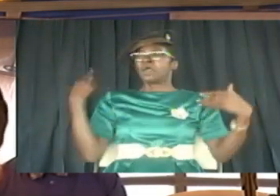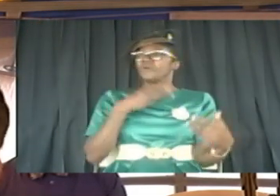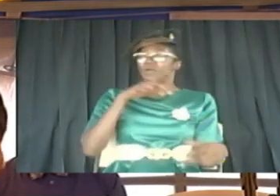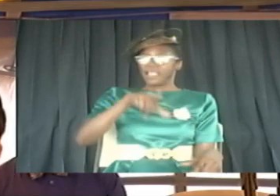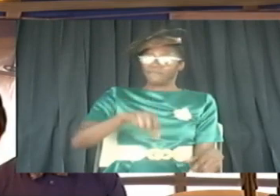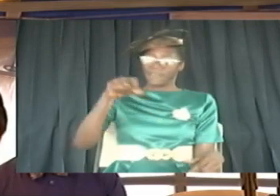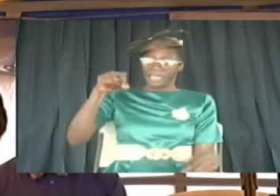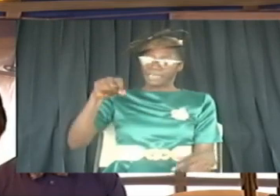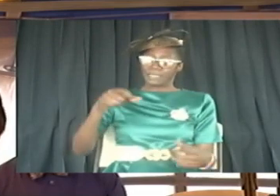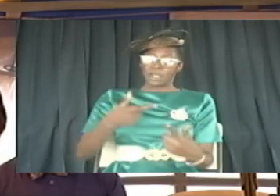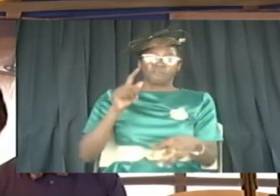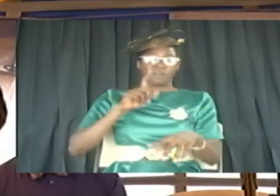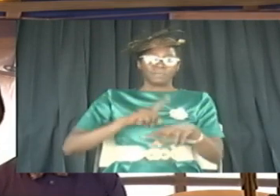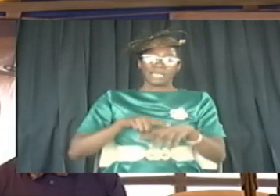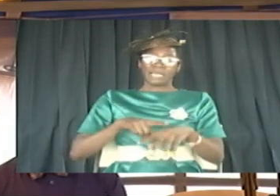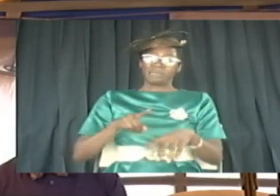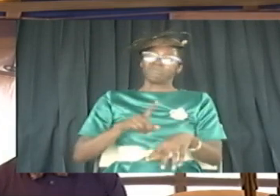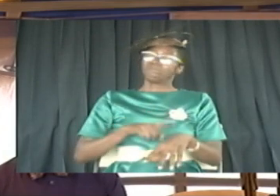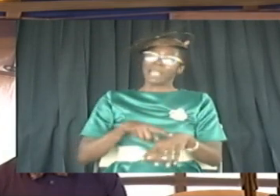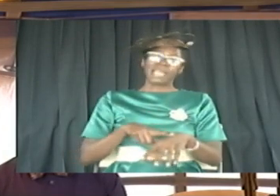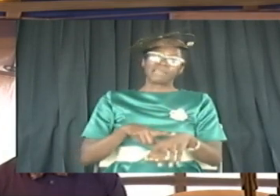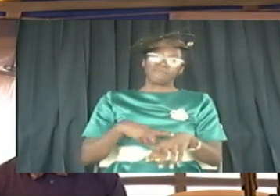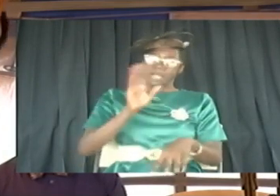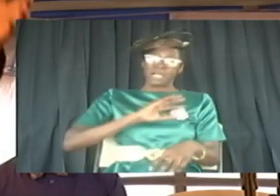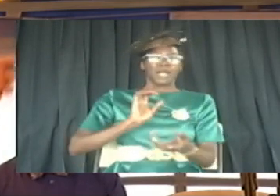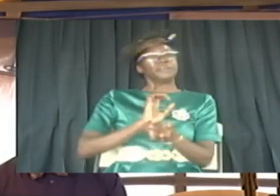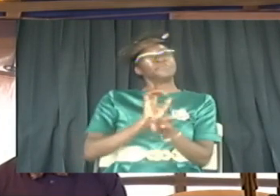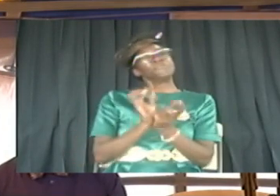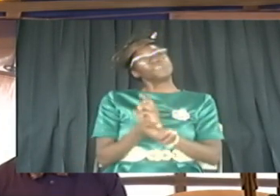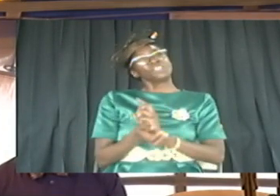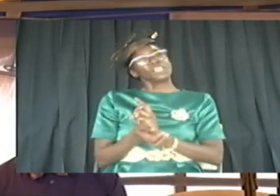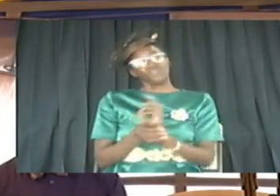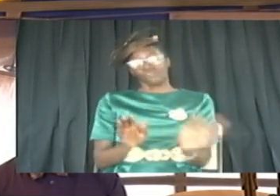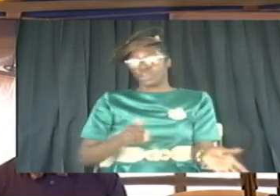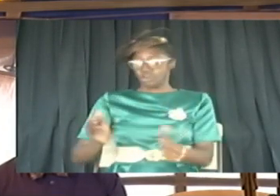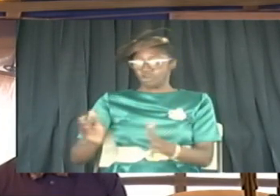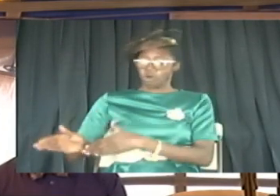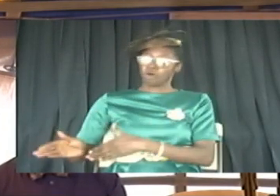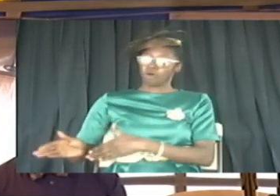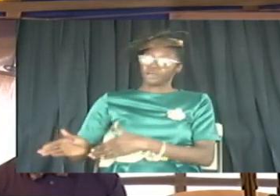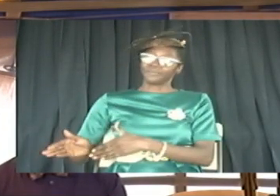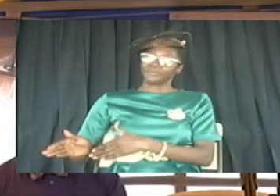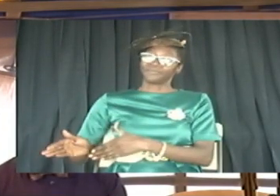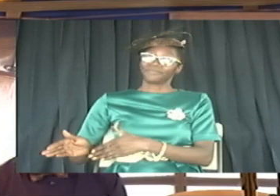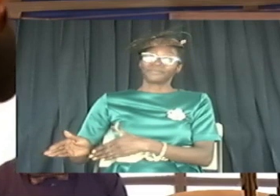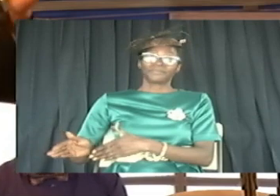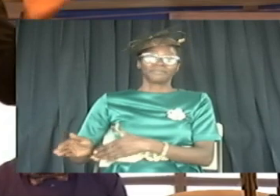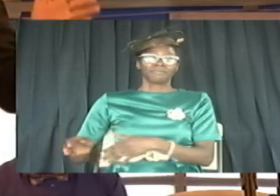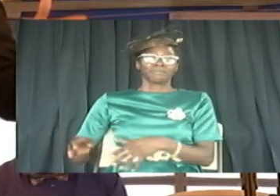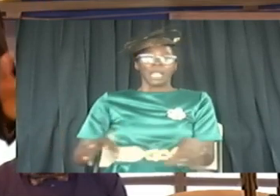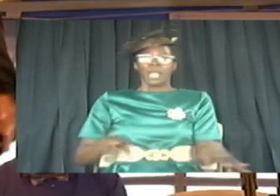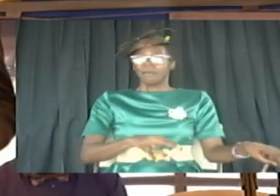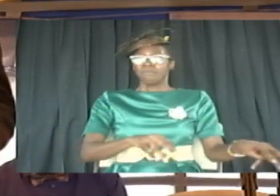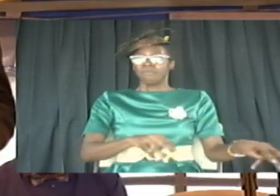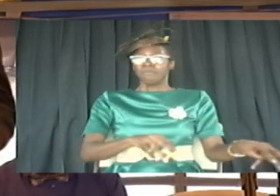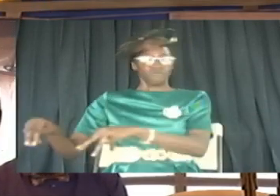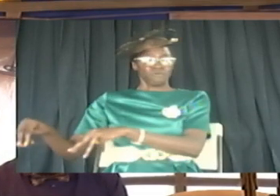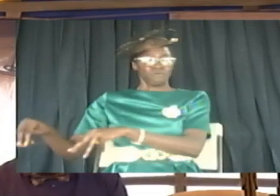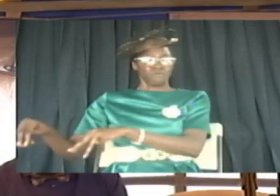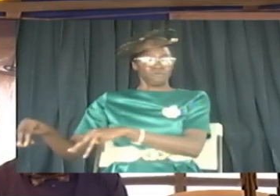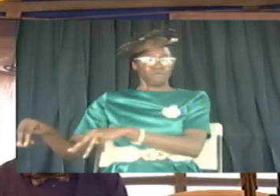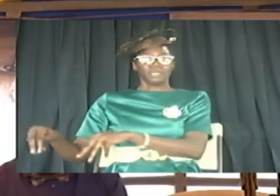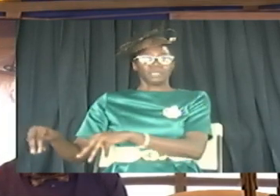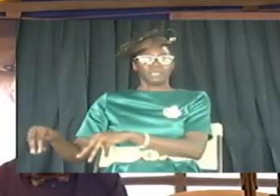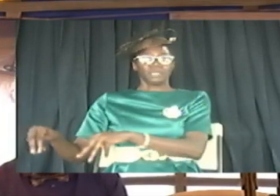from time to time, he changes the order. He steps out of what he